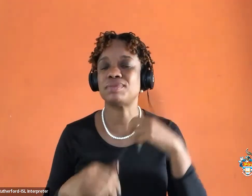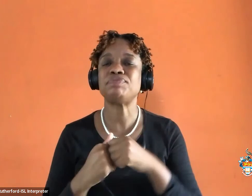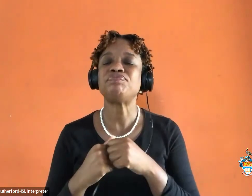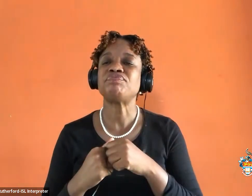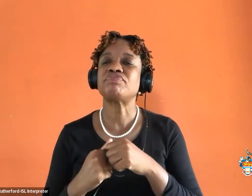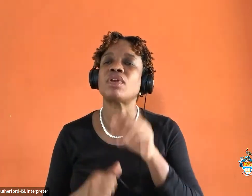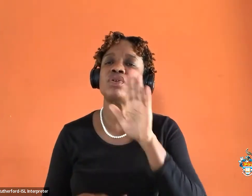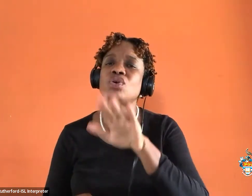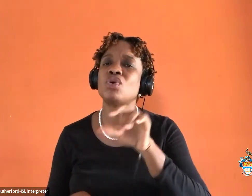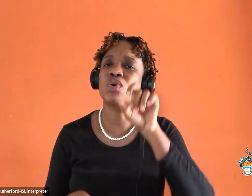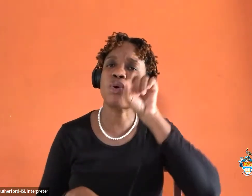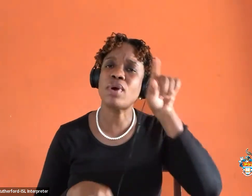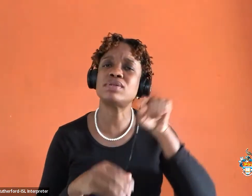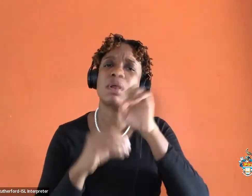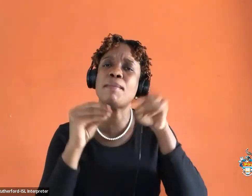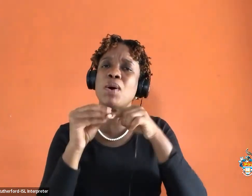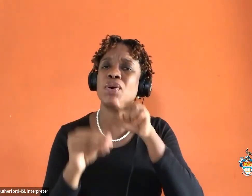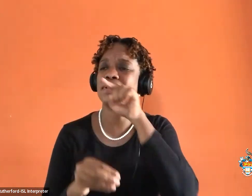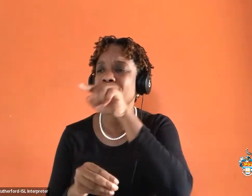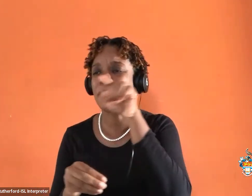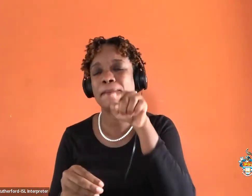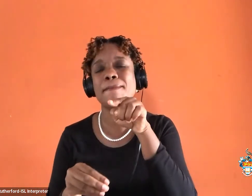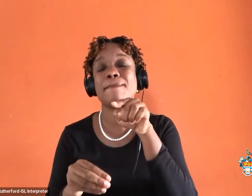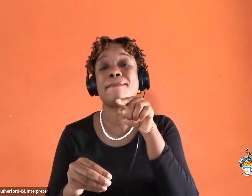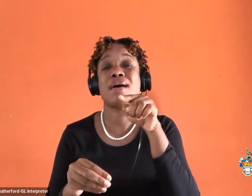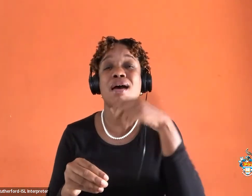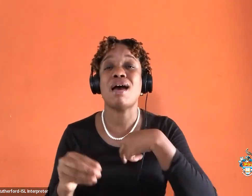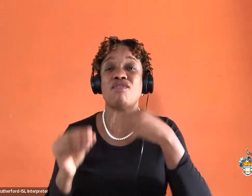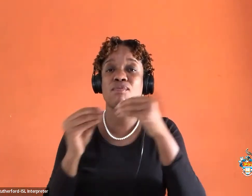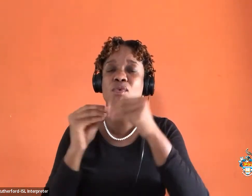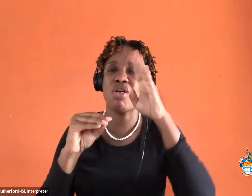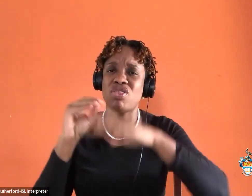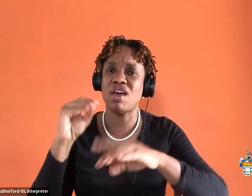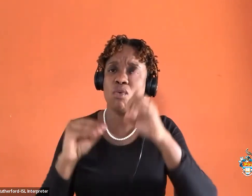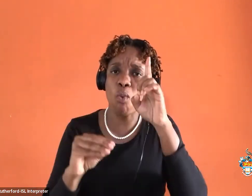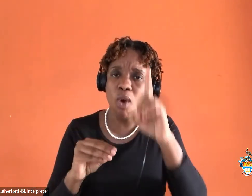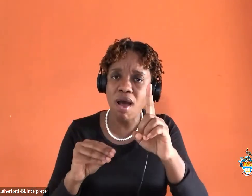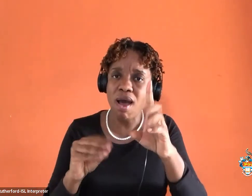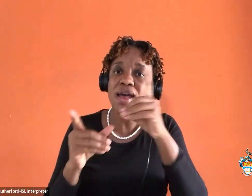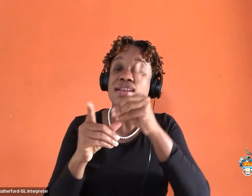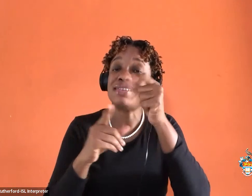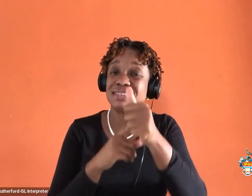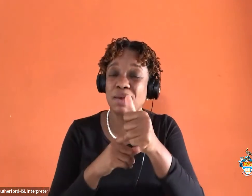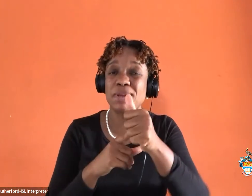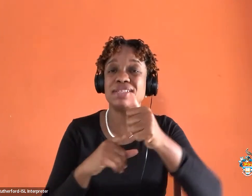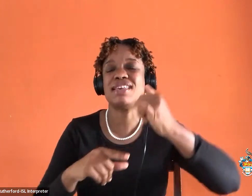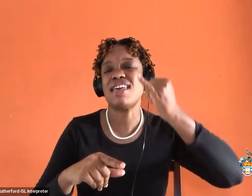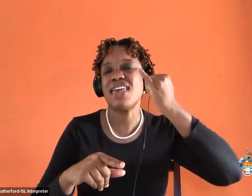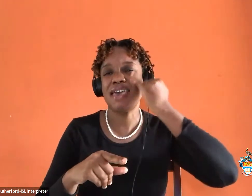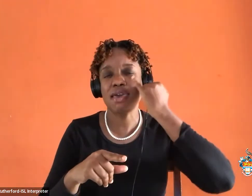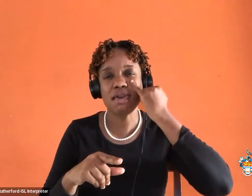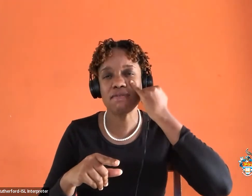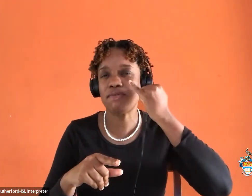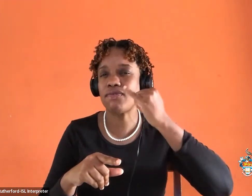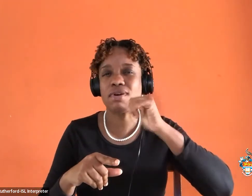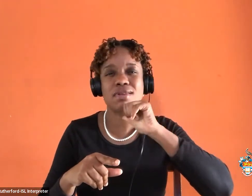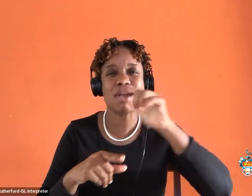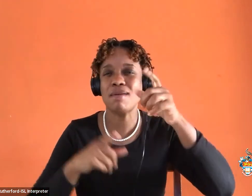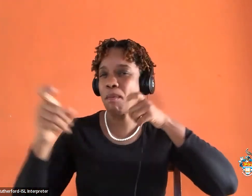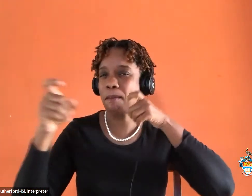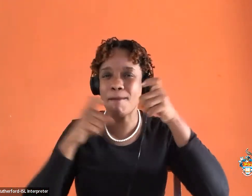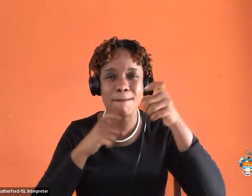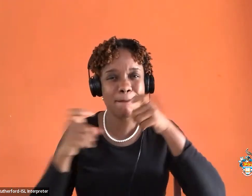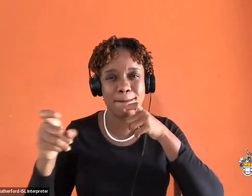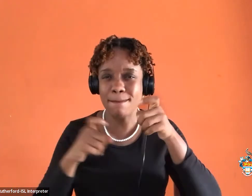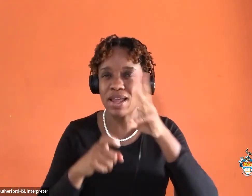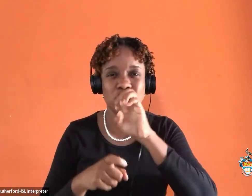of life of persons that have more than one disabilities. If the condition isn't managed well, it means,